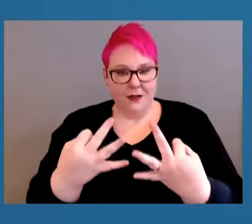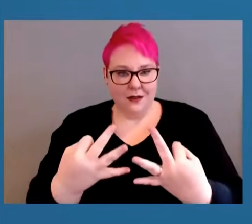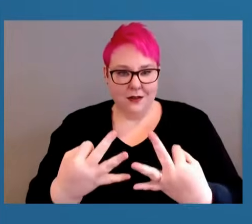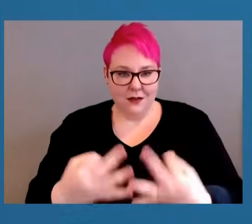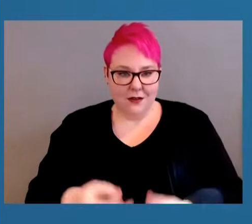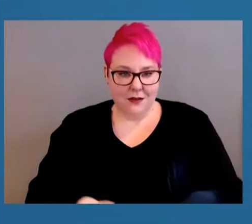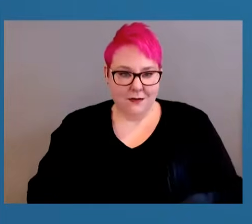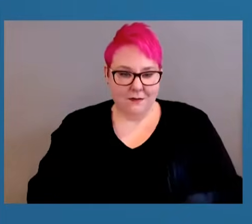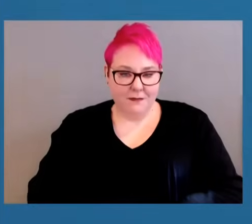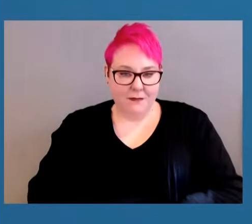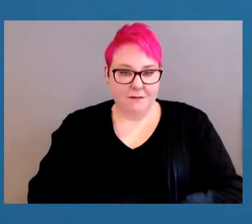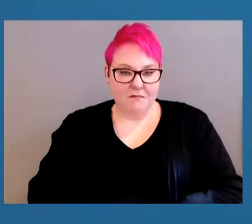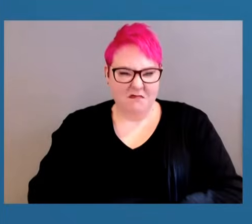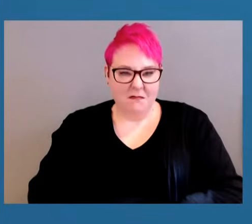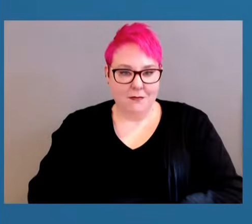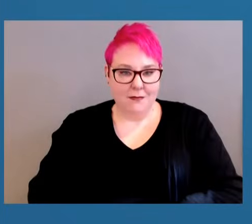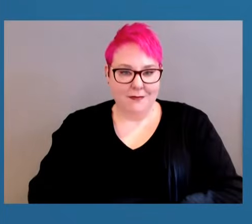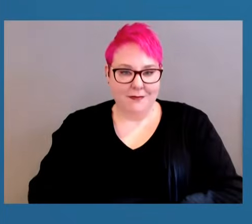I'm